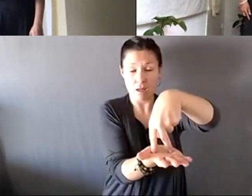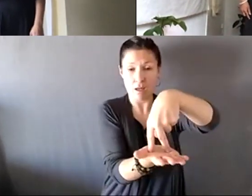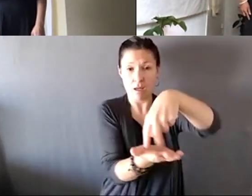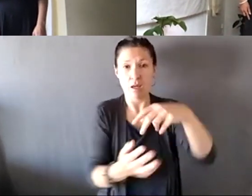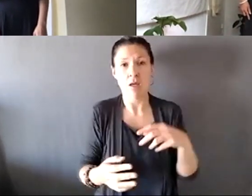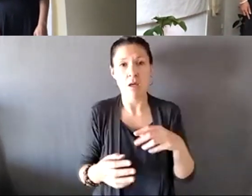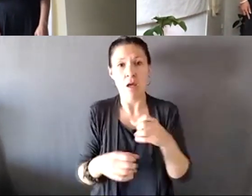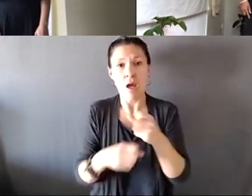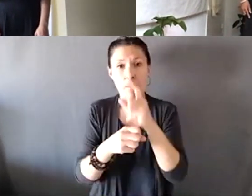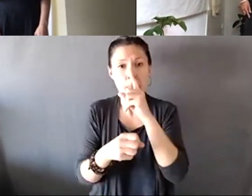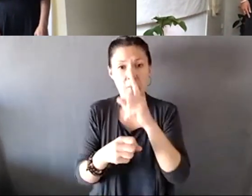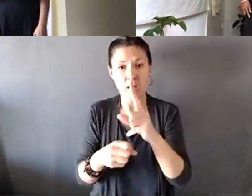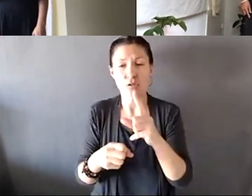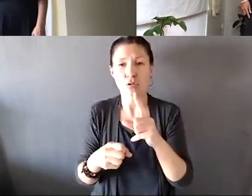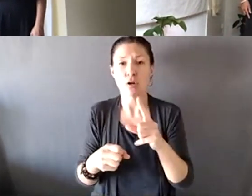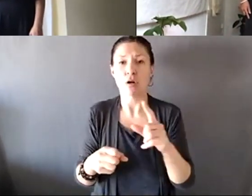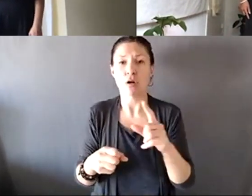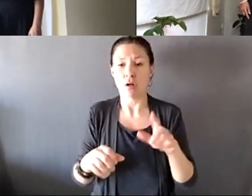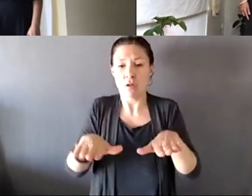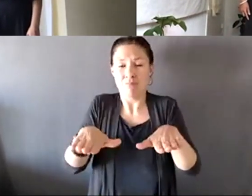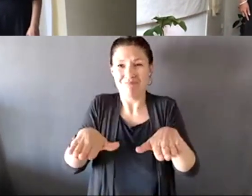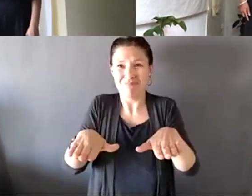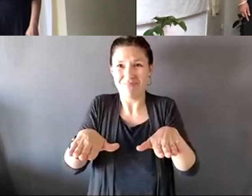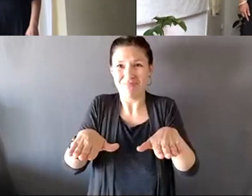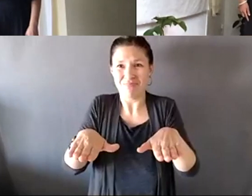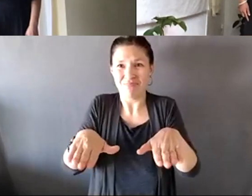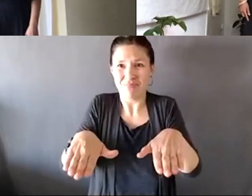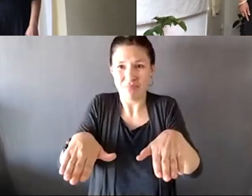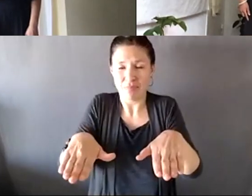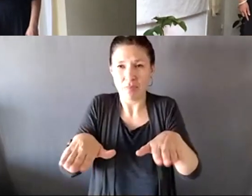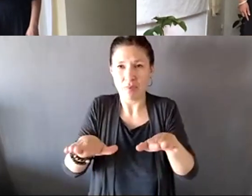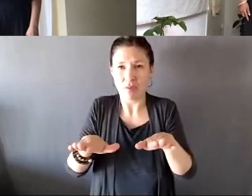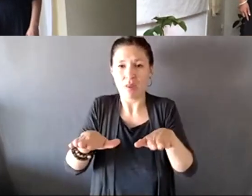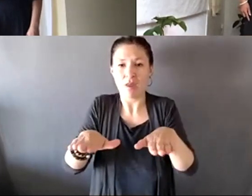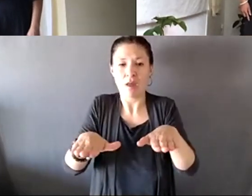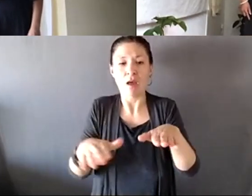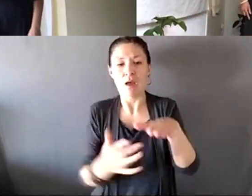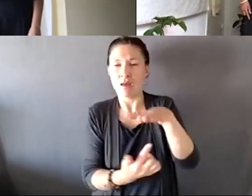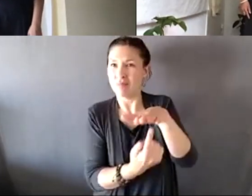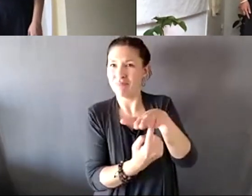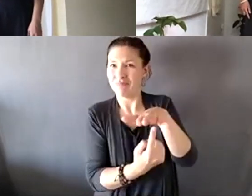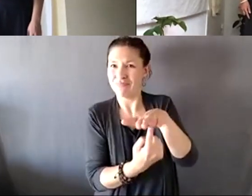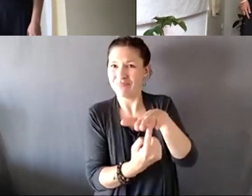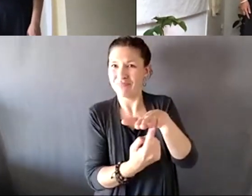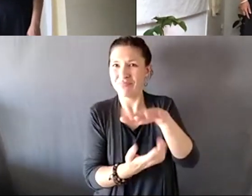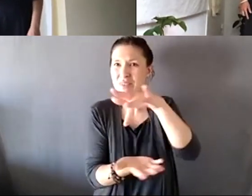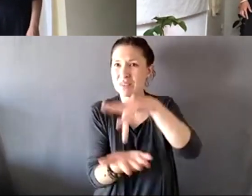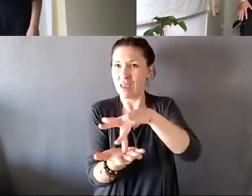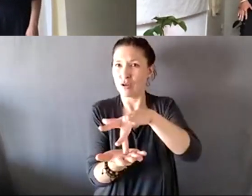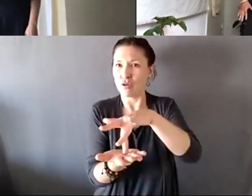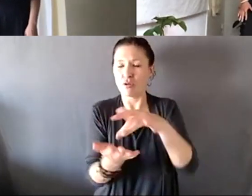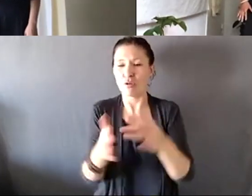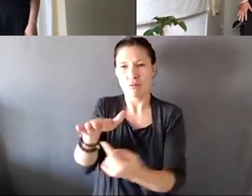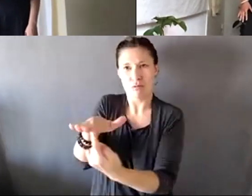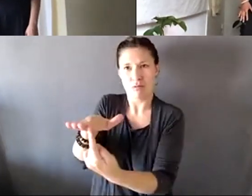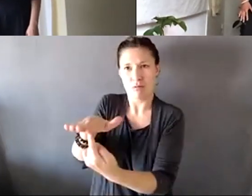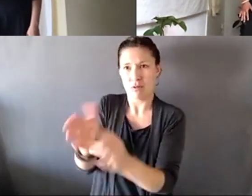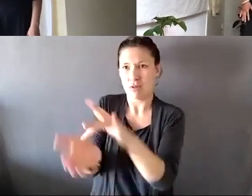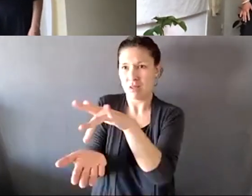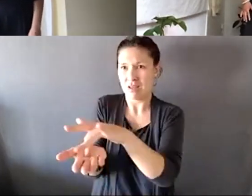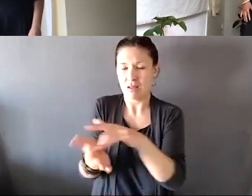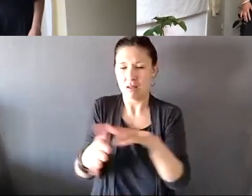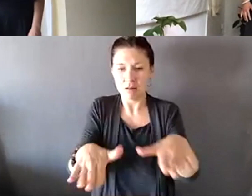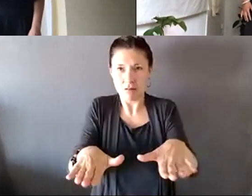feet. So you can rock forward onto the toes and back until you find your